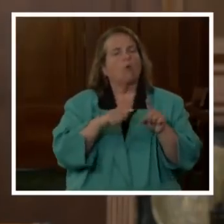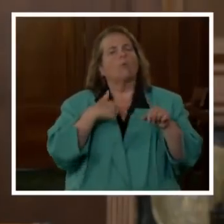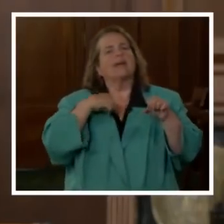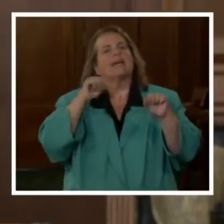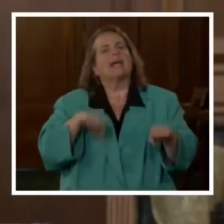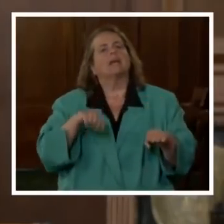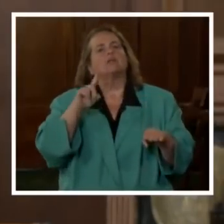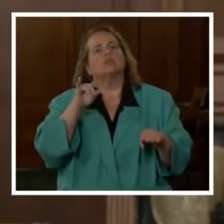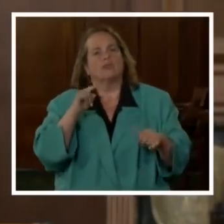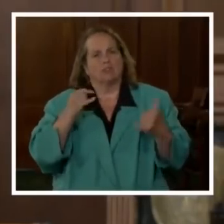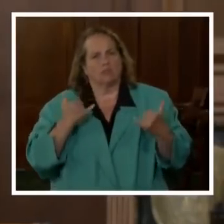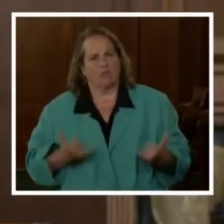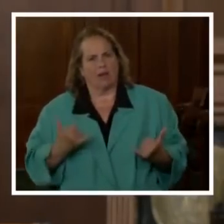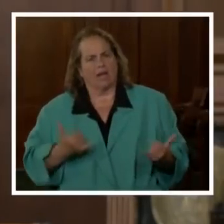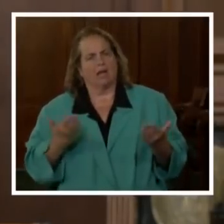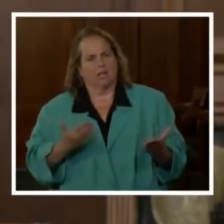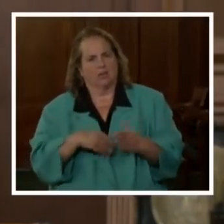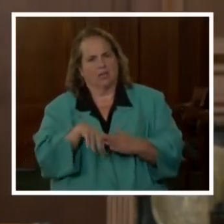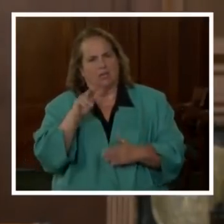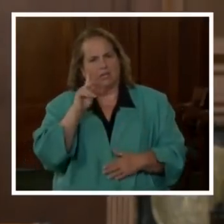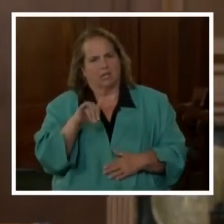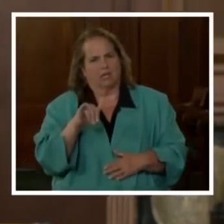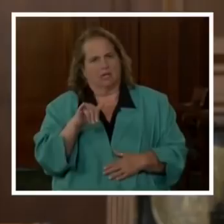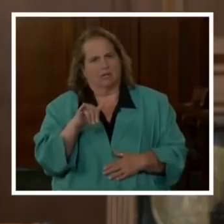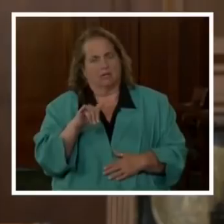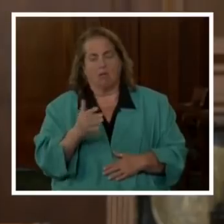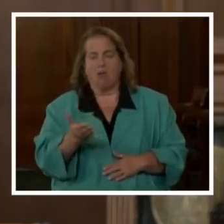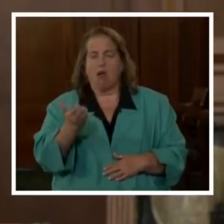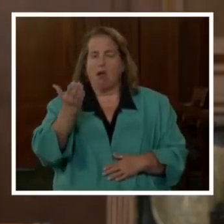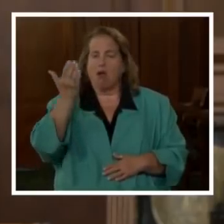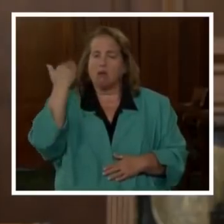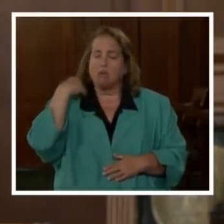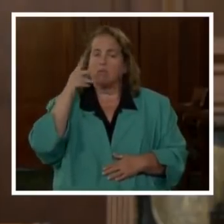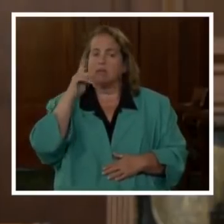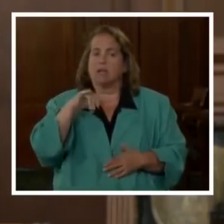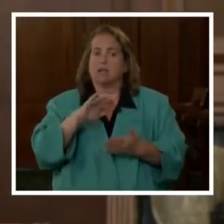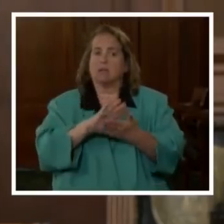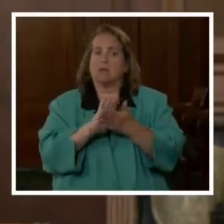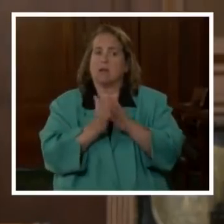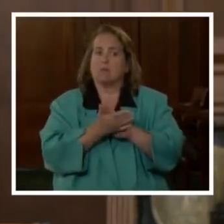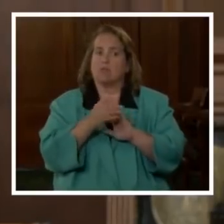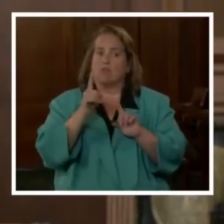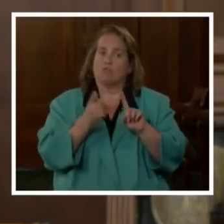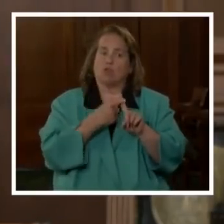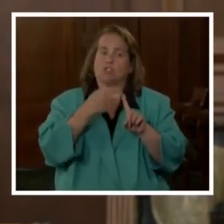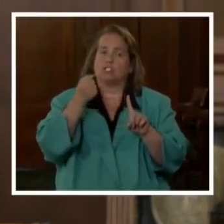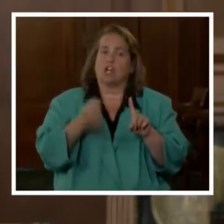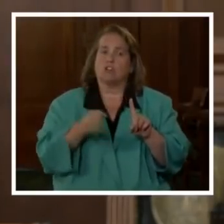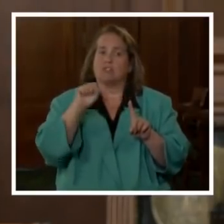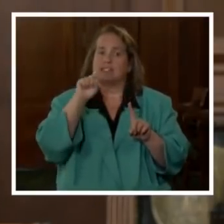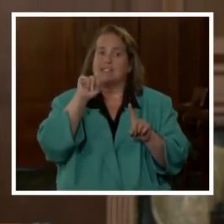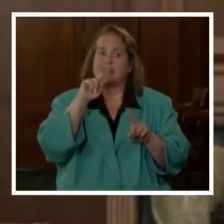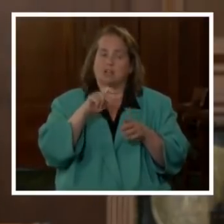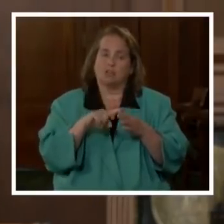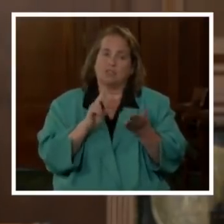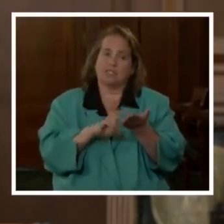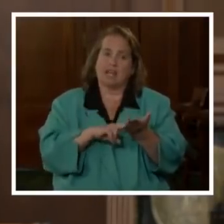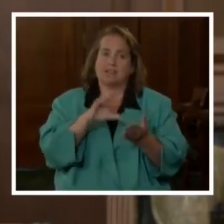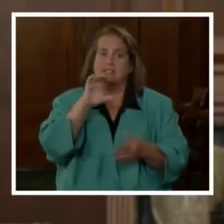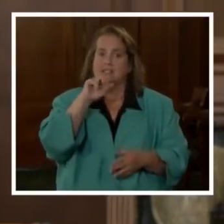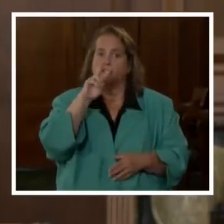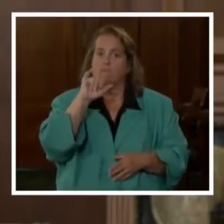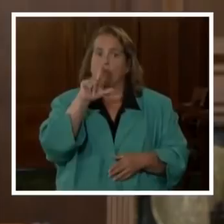it right here in Kentucky. A long time ago, Kentucky became the first Southern state to sign a Civil Rights Act.